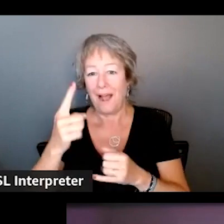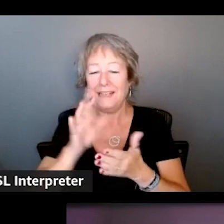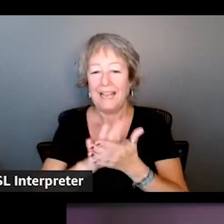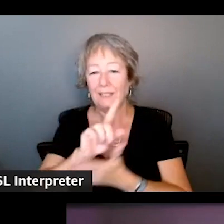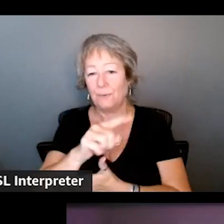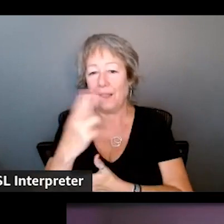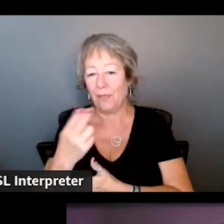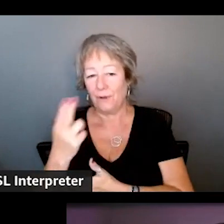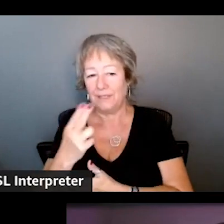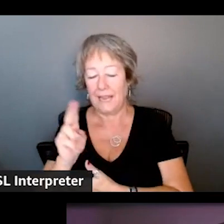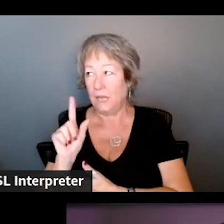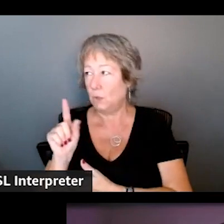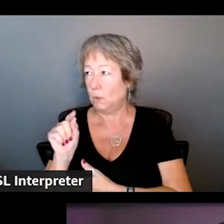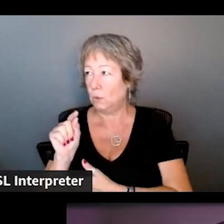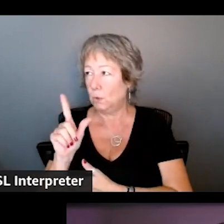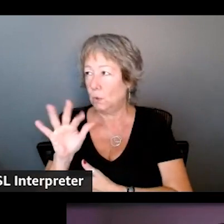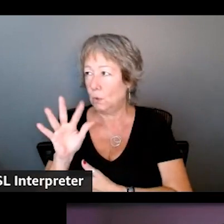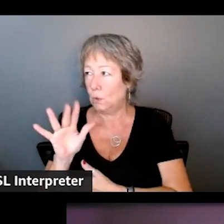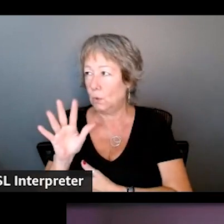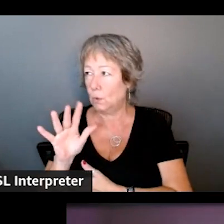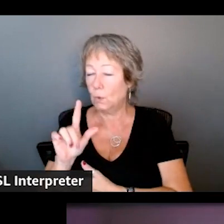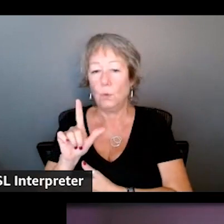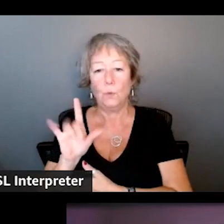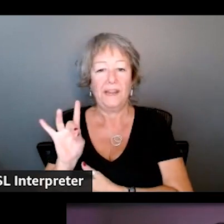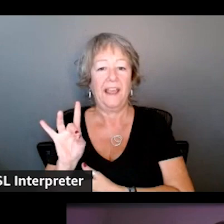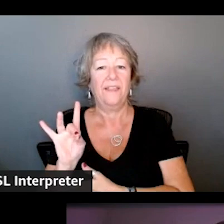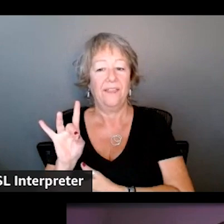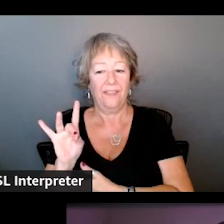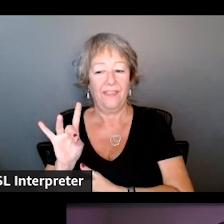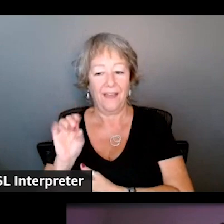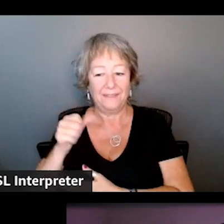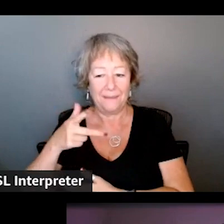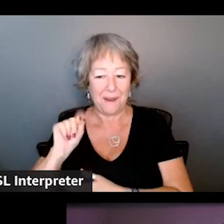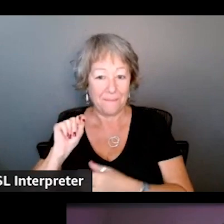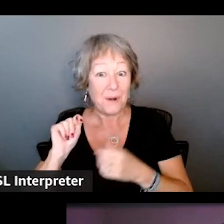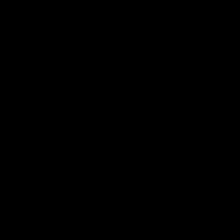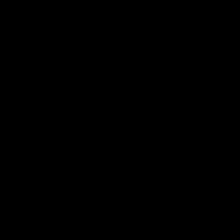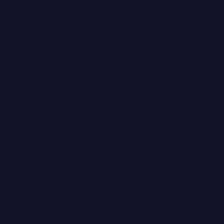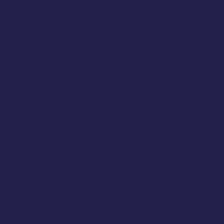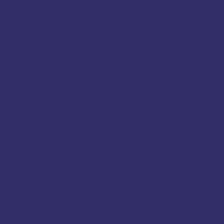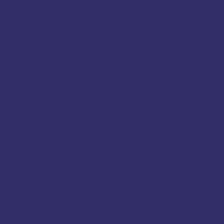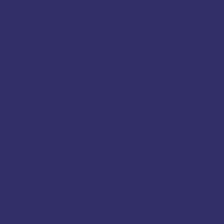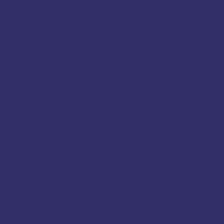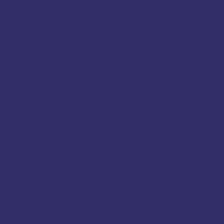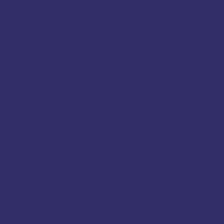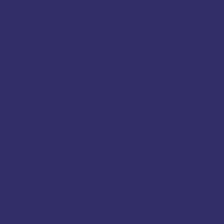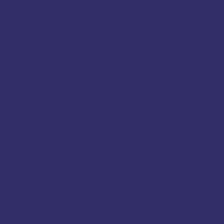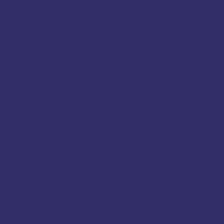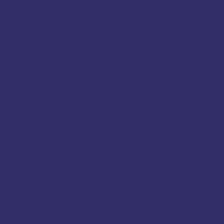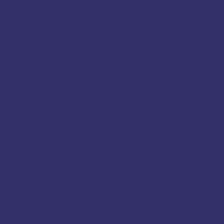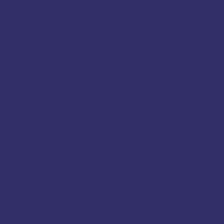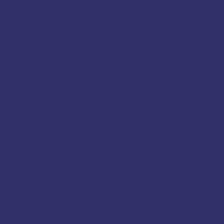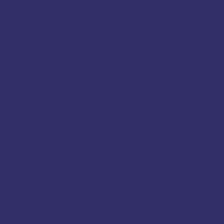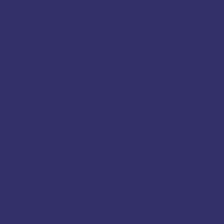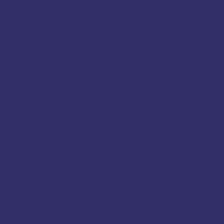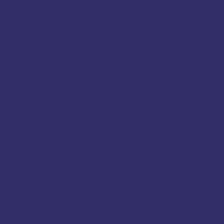on the 28th of September. All right.